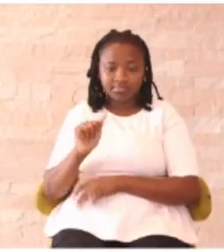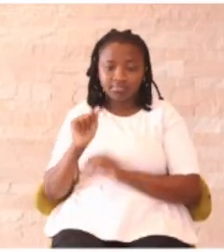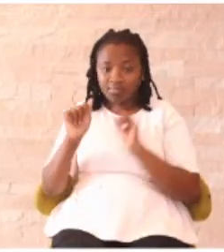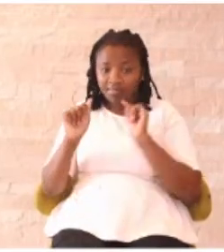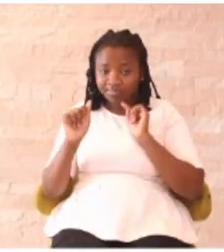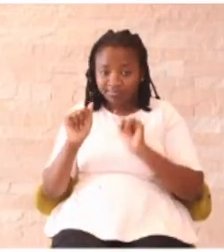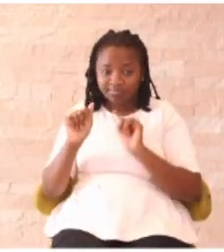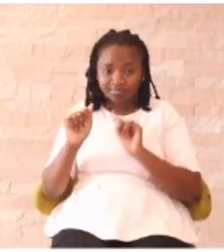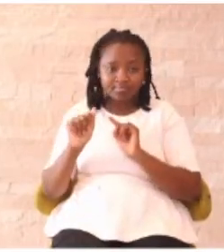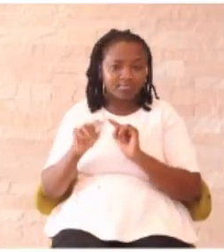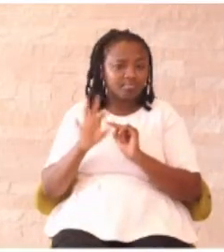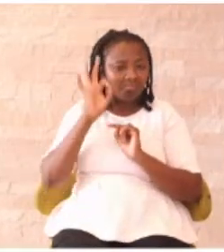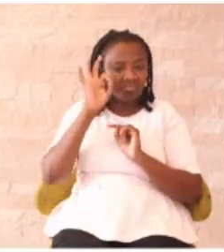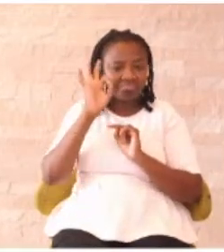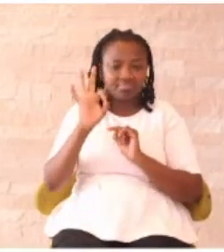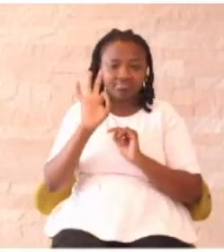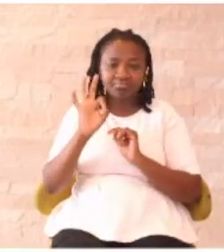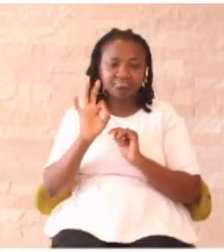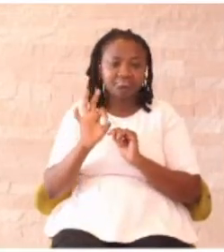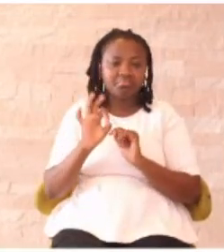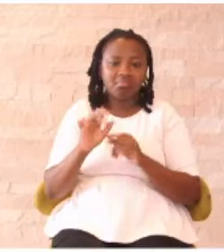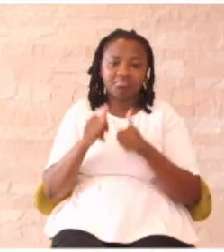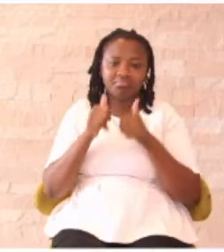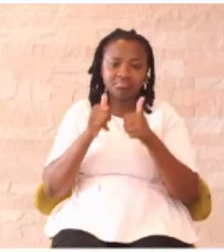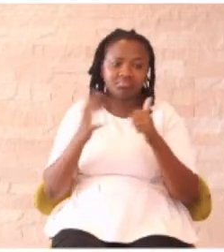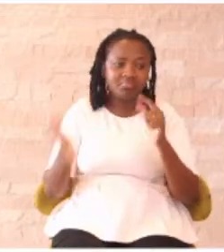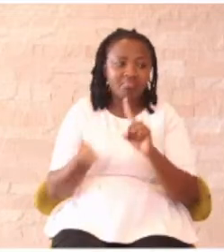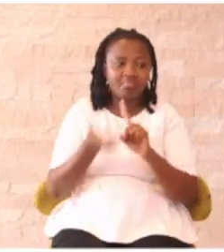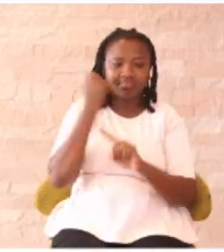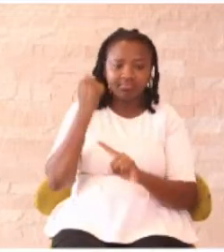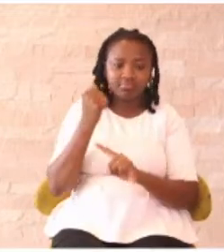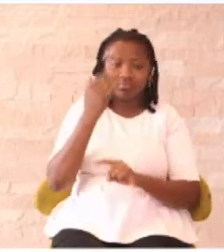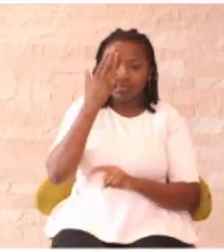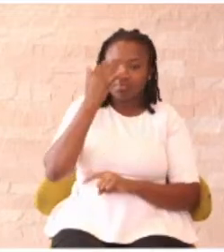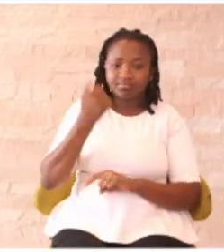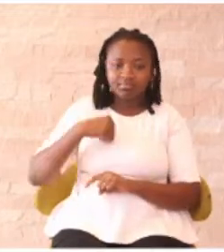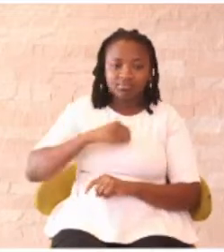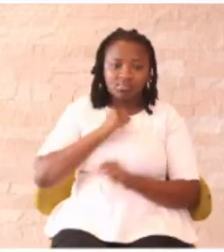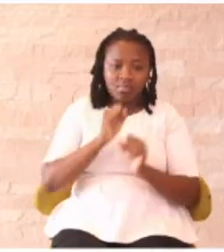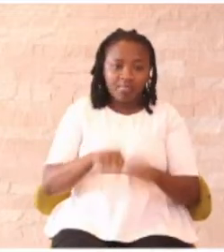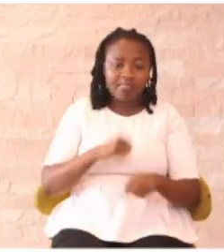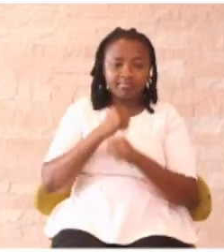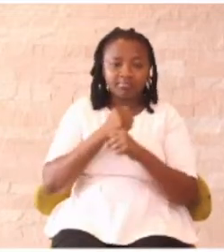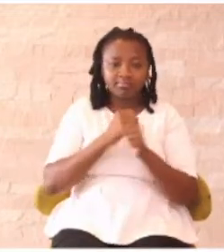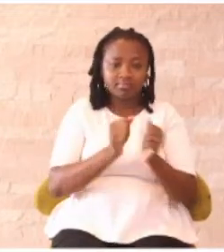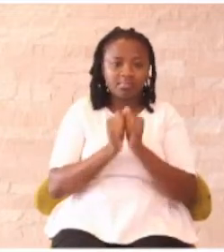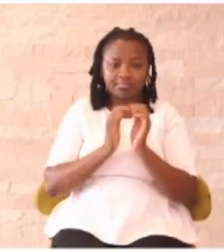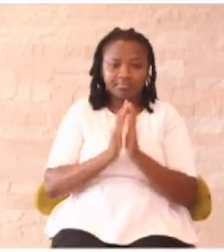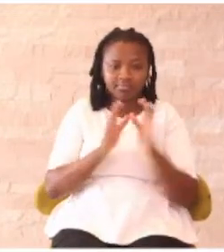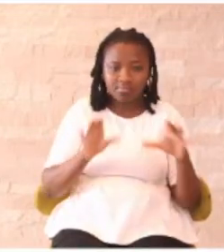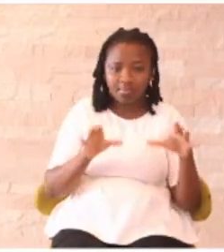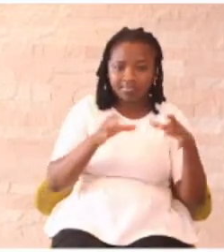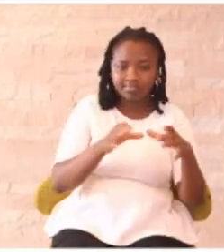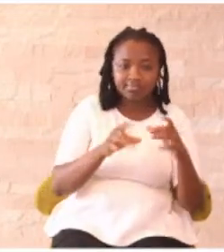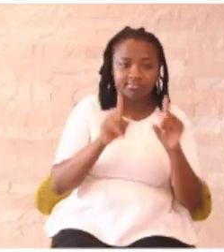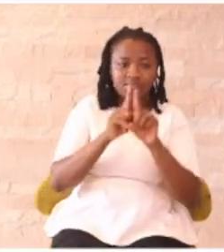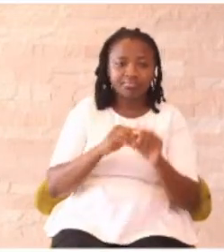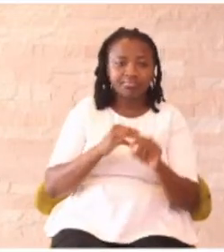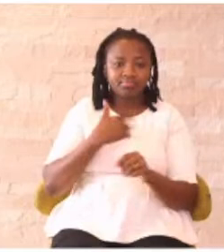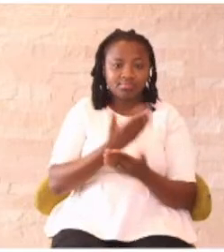for us, this is a very big thing, being able to bring them on board and having their commitment and